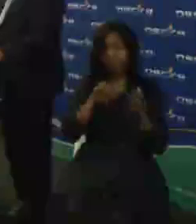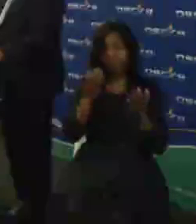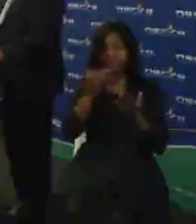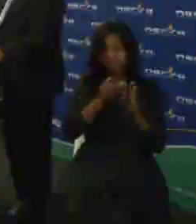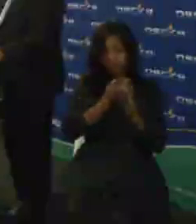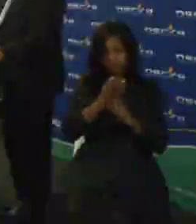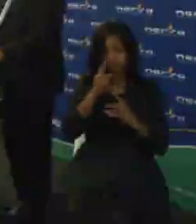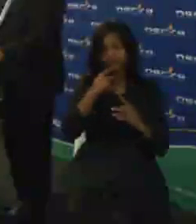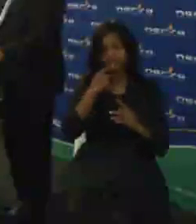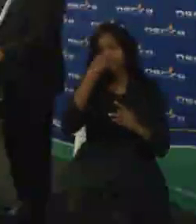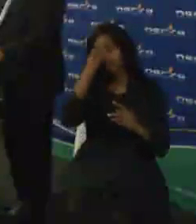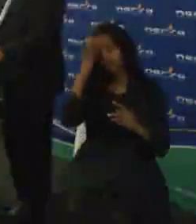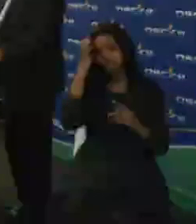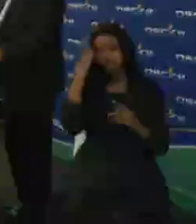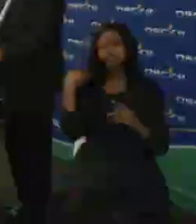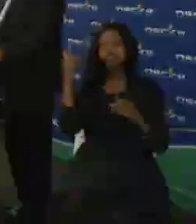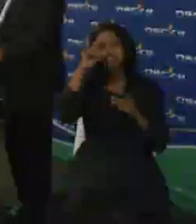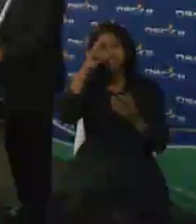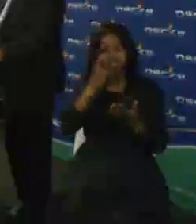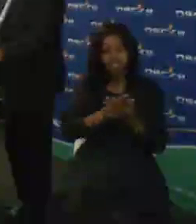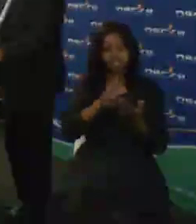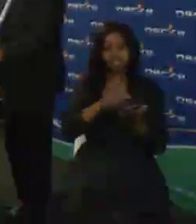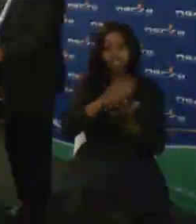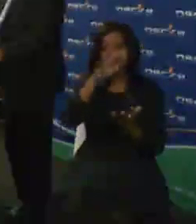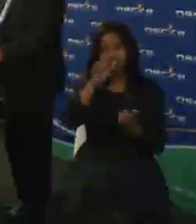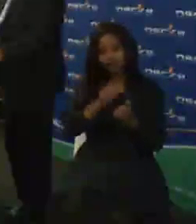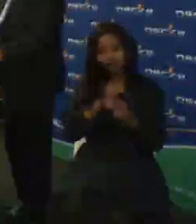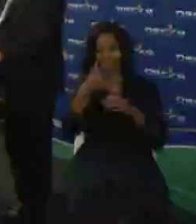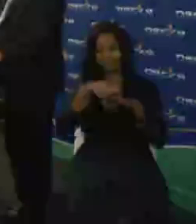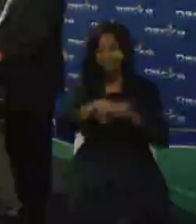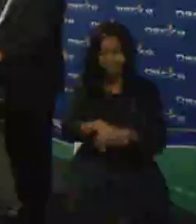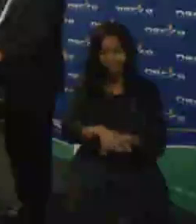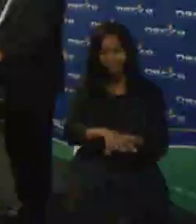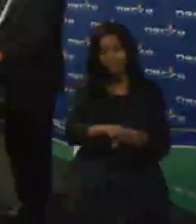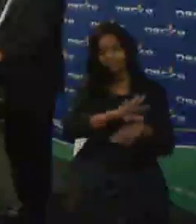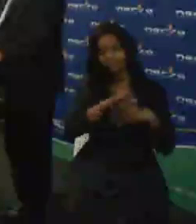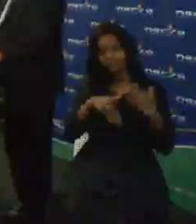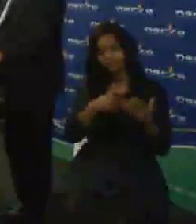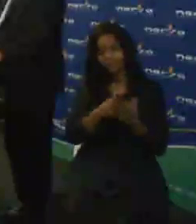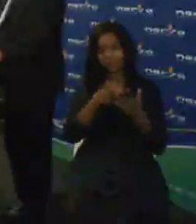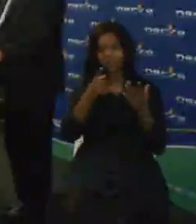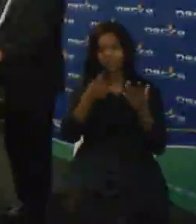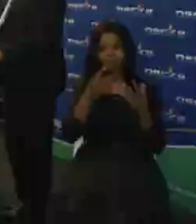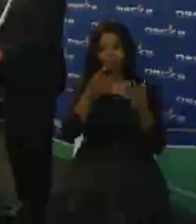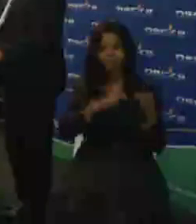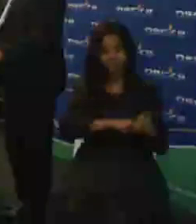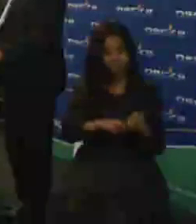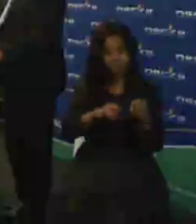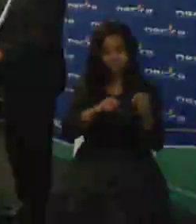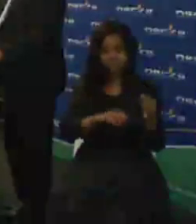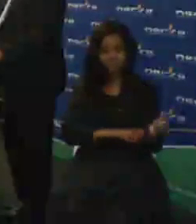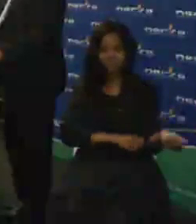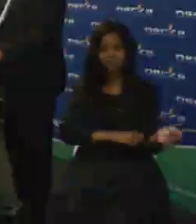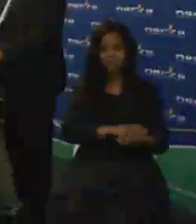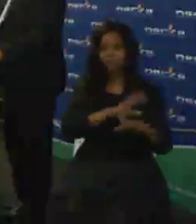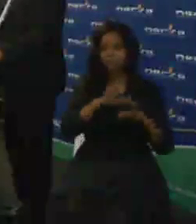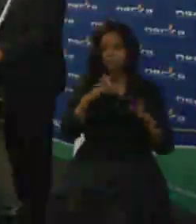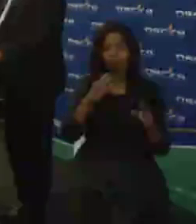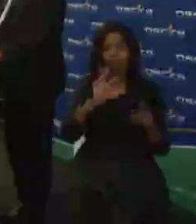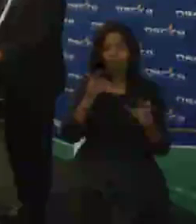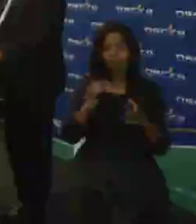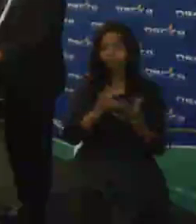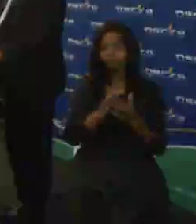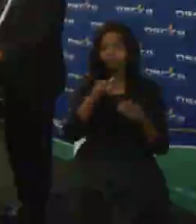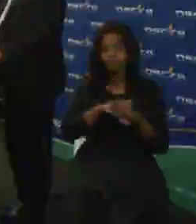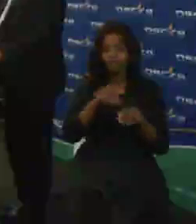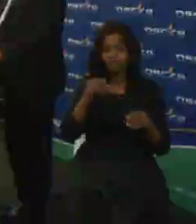that deciding and concluding and implementing the turnaround and strategy, it's not going to happen in